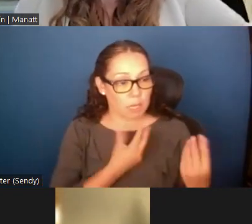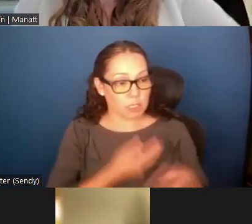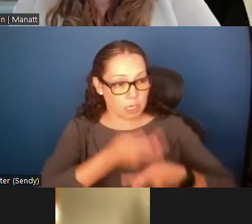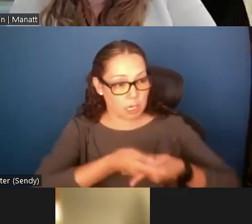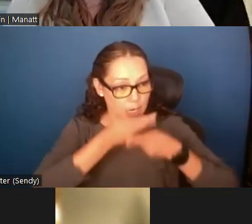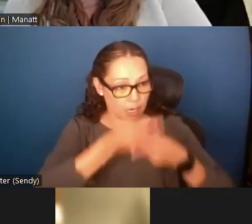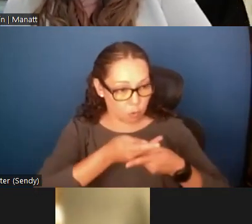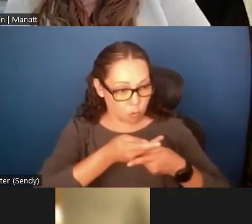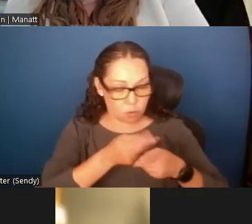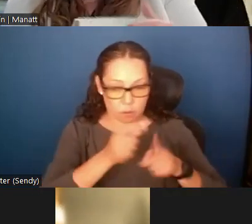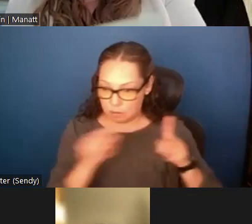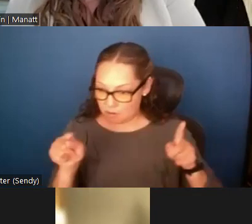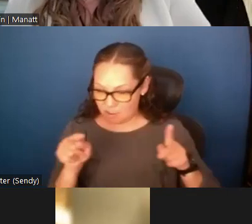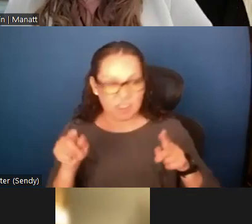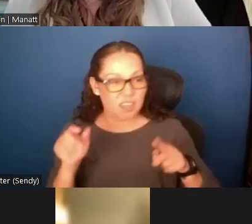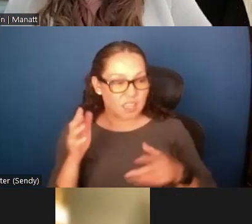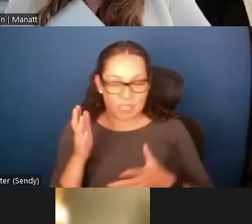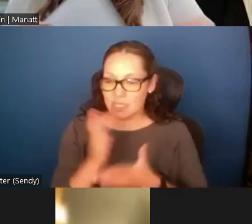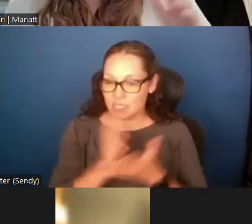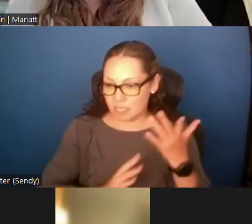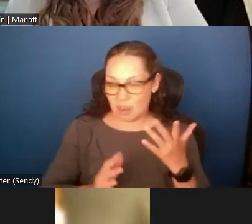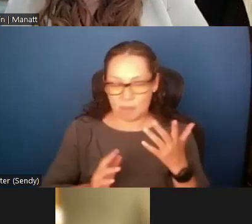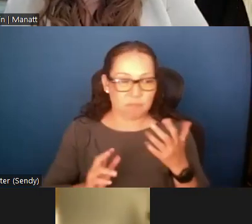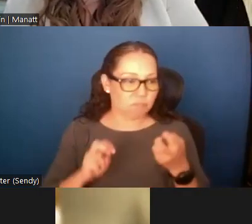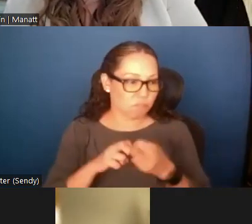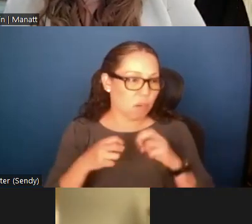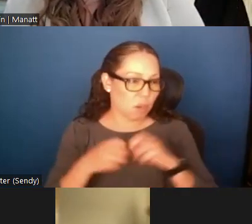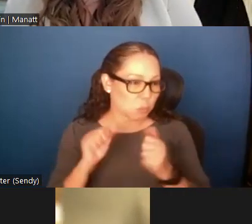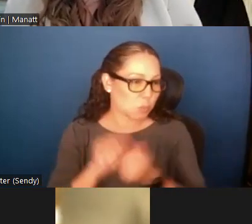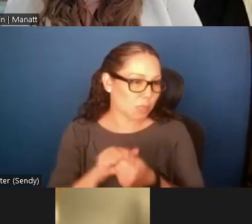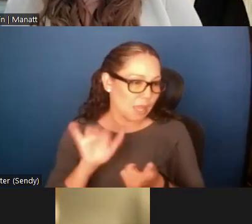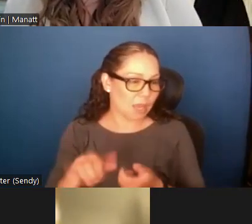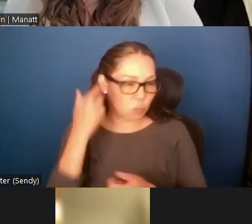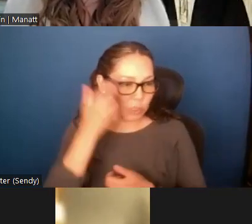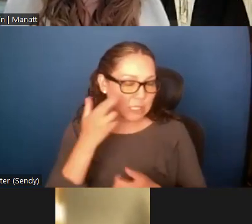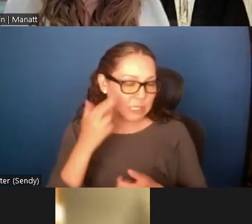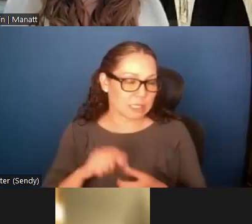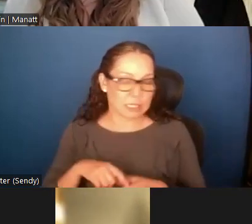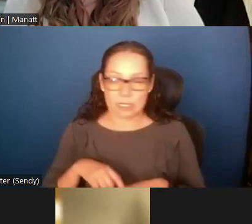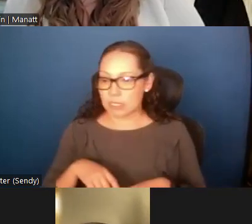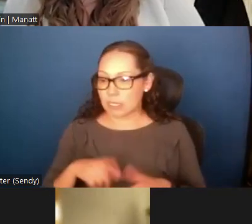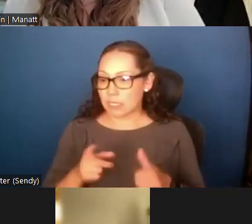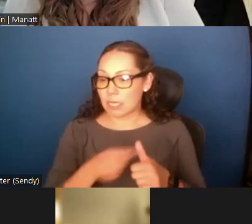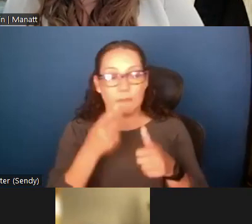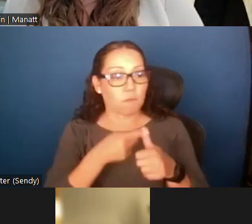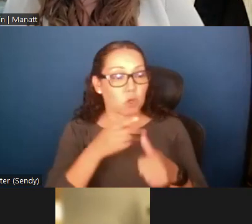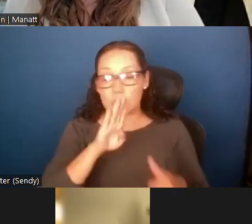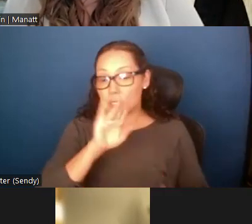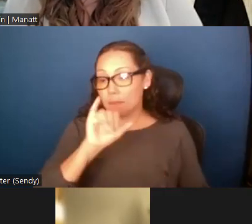is troublesome for a number of reasons. One of the reasons the initial bill